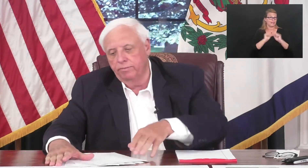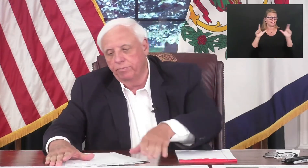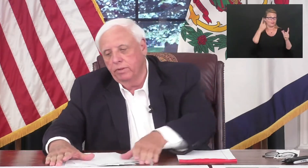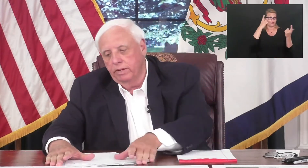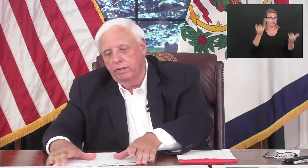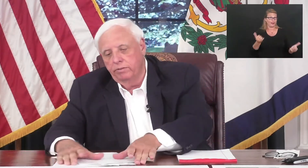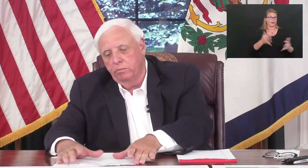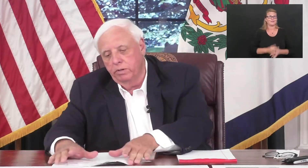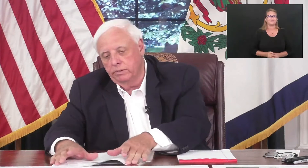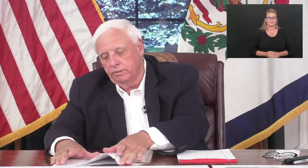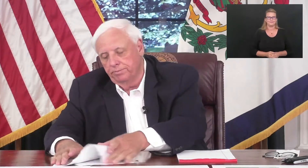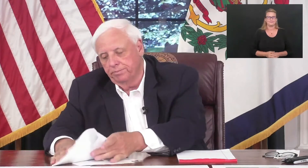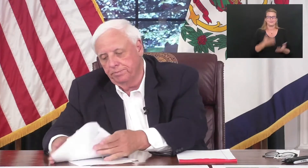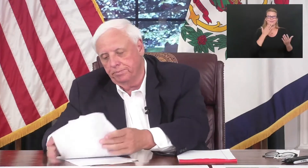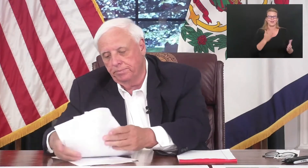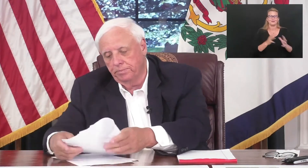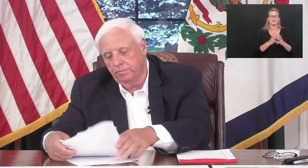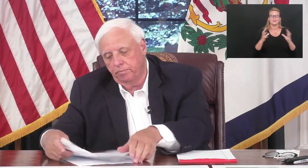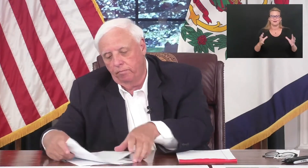now. Thank you so much.